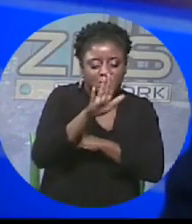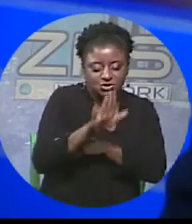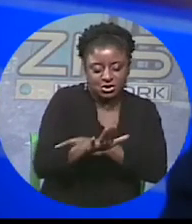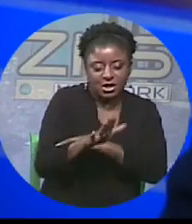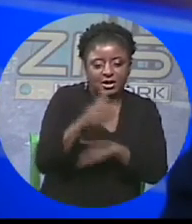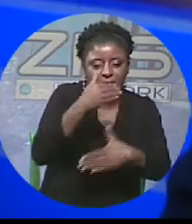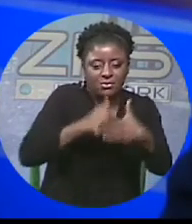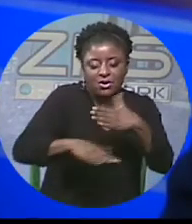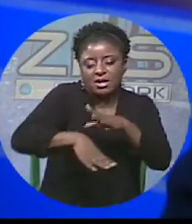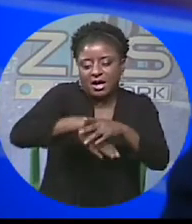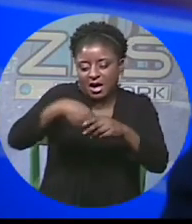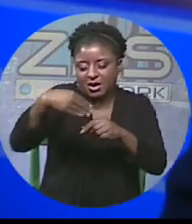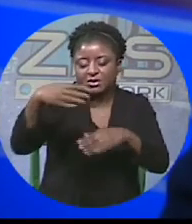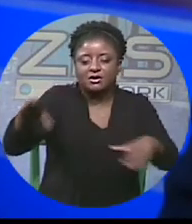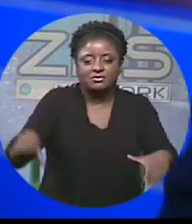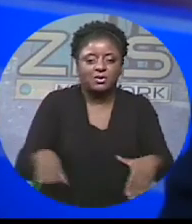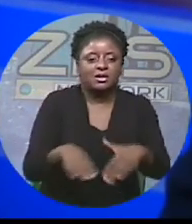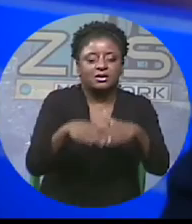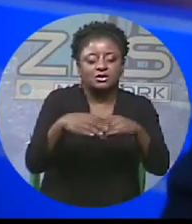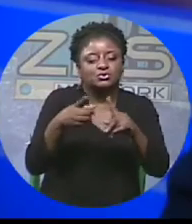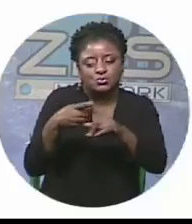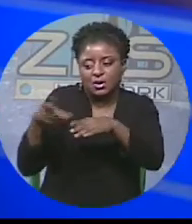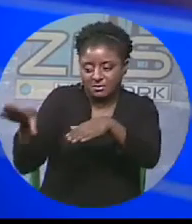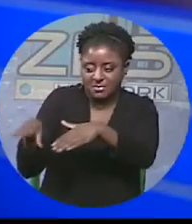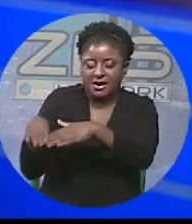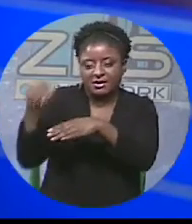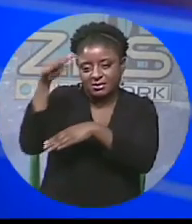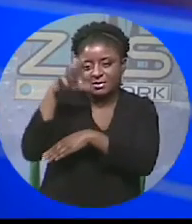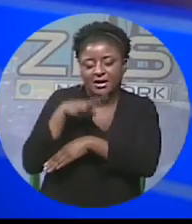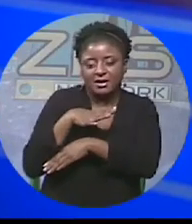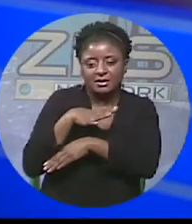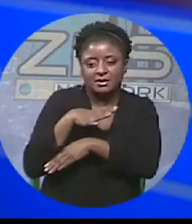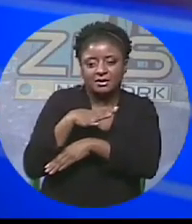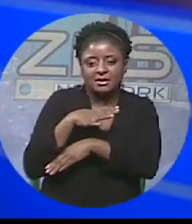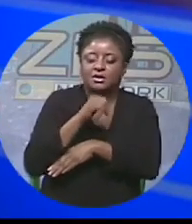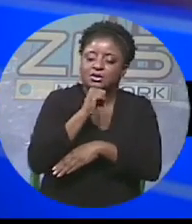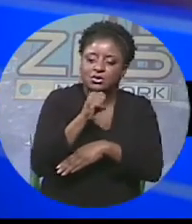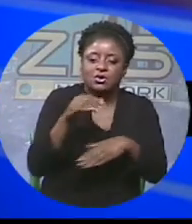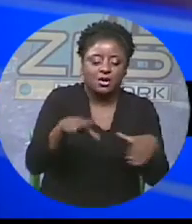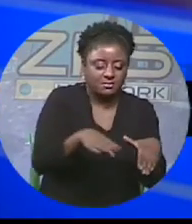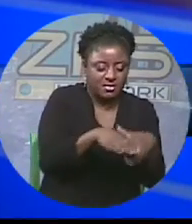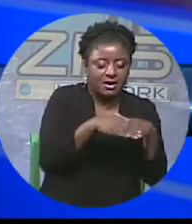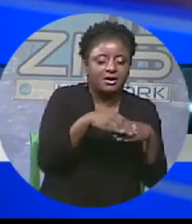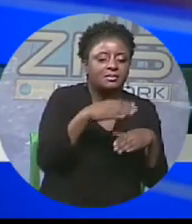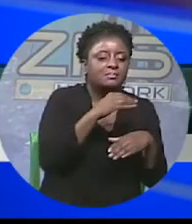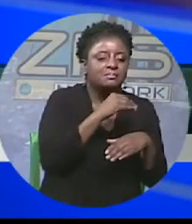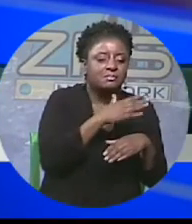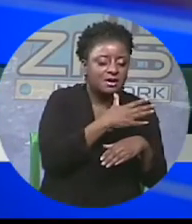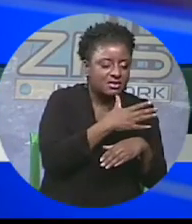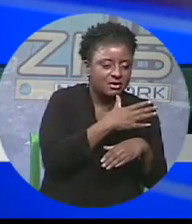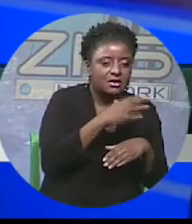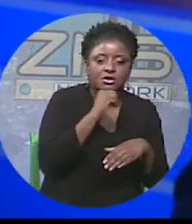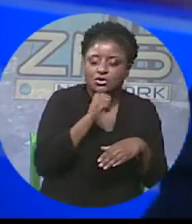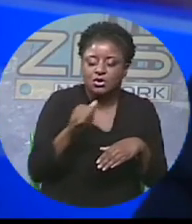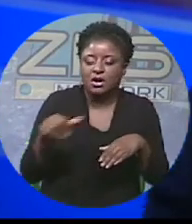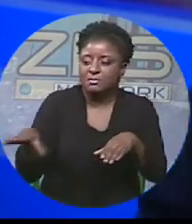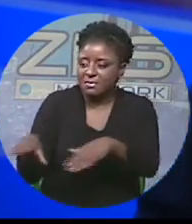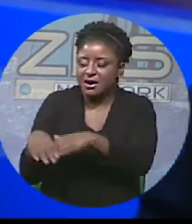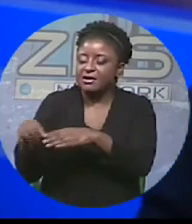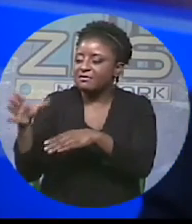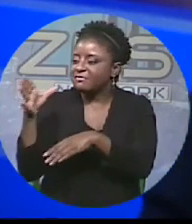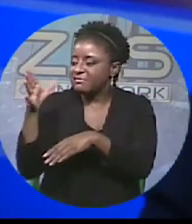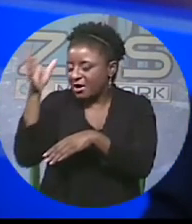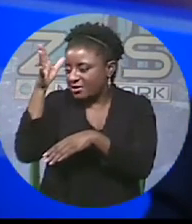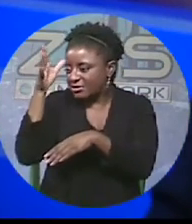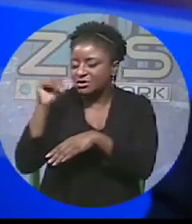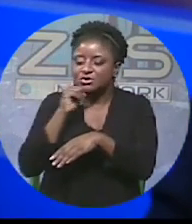born out of wedlock to a married man. The unwed mother and the unwed father are not on an equal plane. So we're seeking